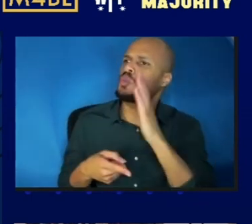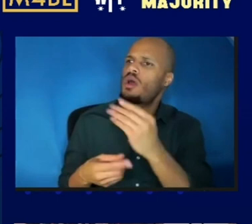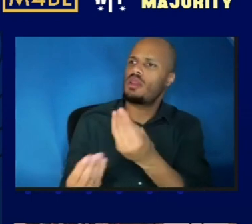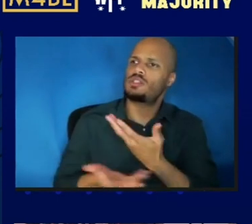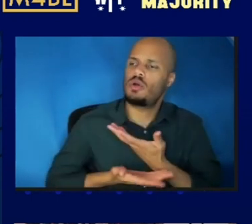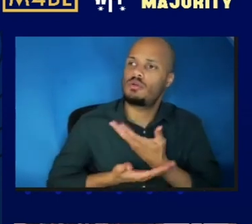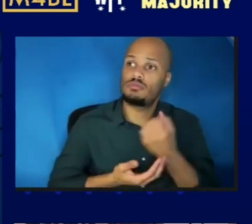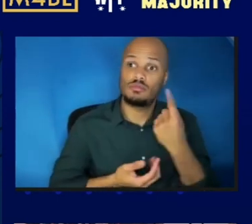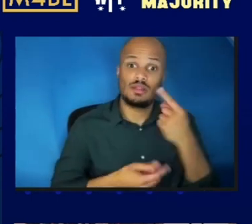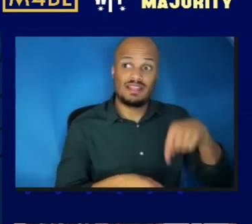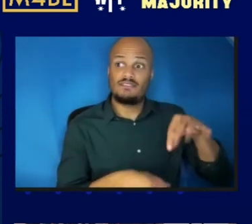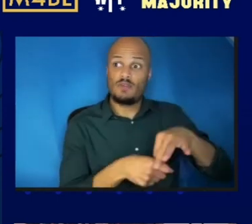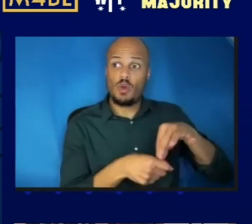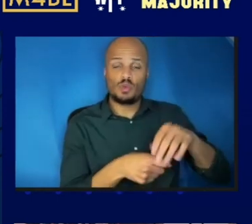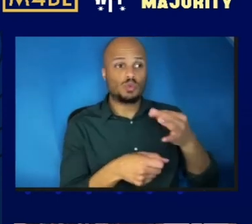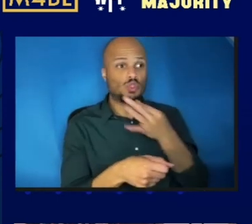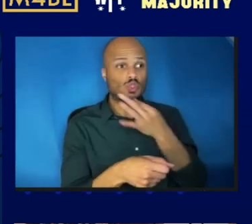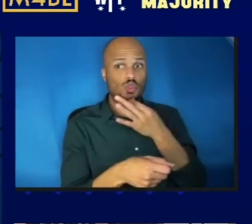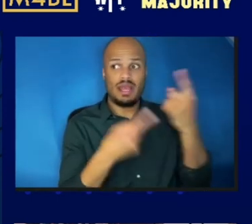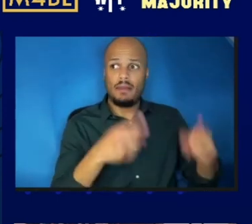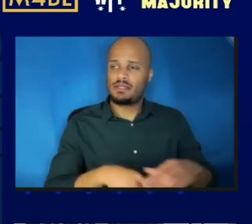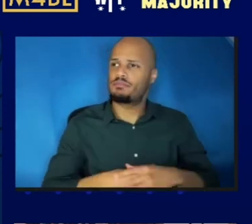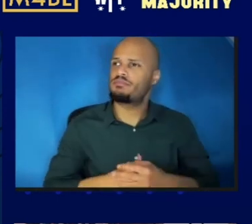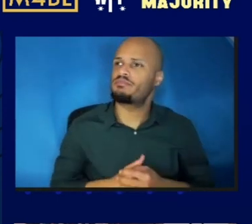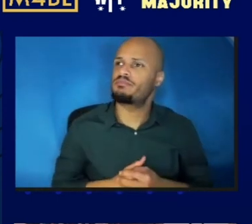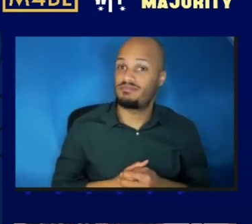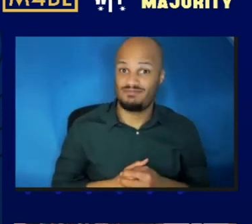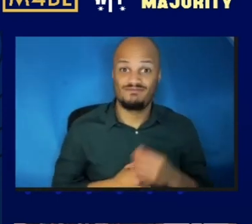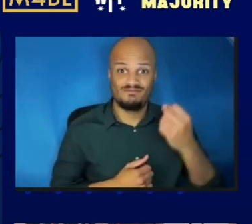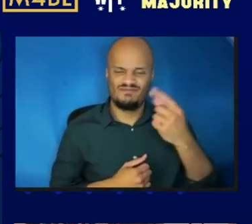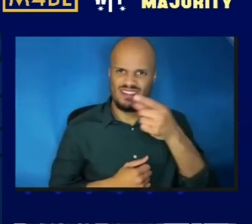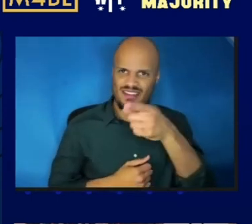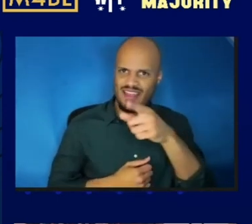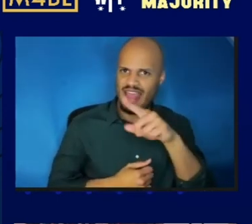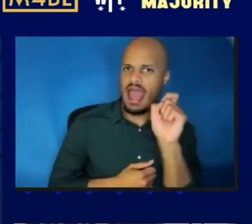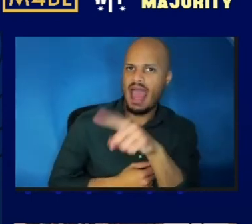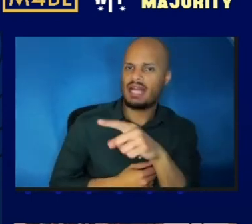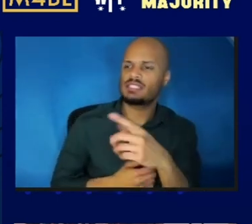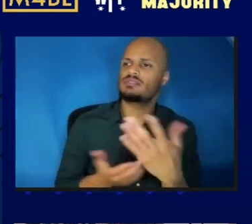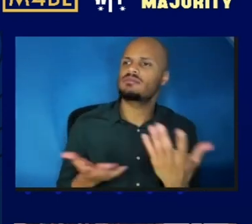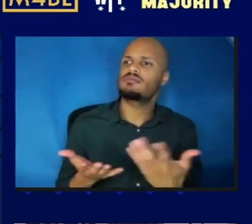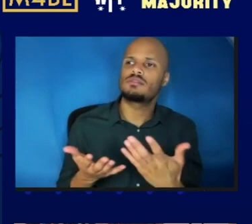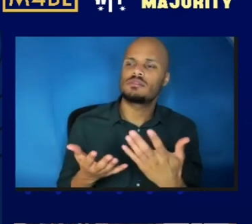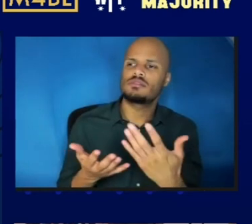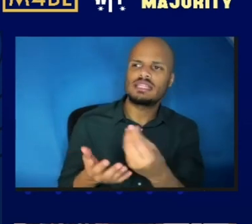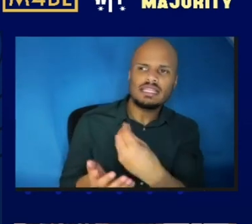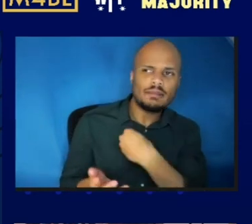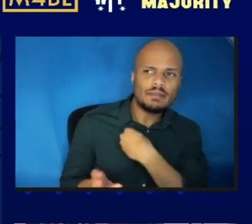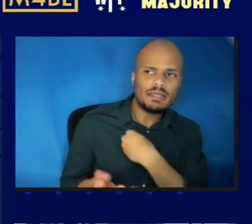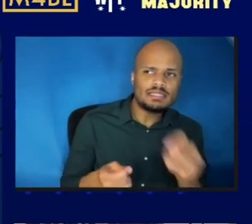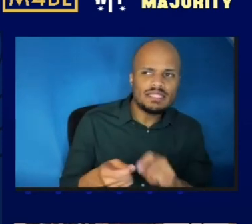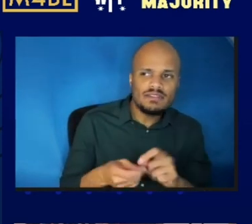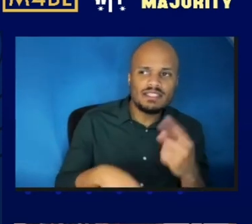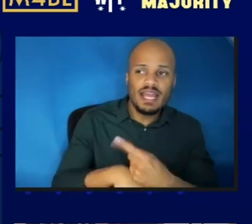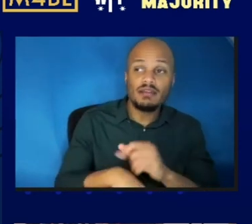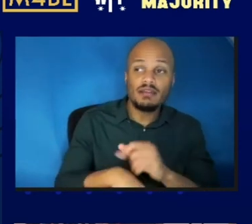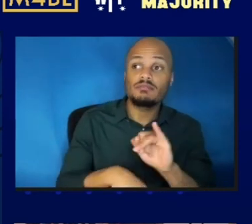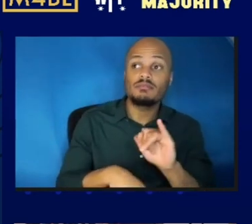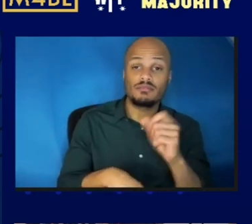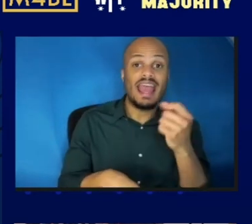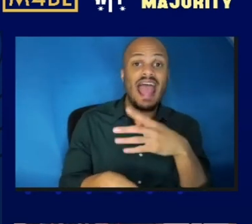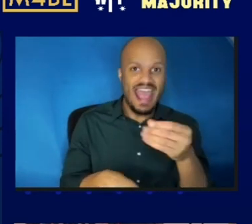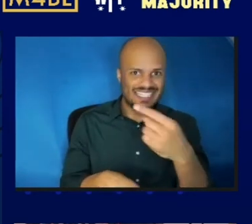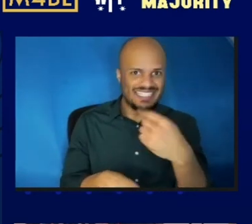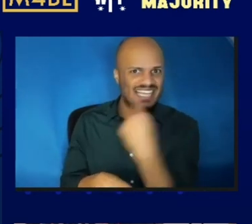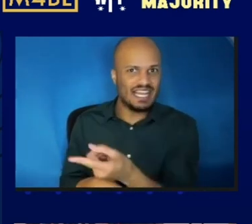vote is coming up soon? Right? And ask them for a real date and let them know you will also be following up,